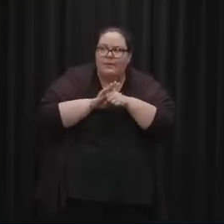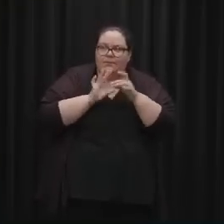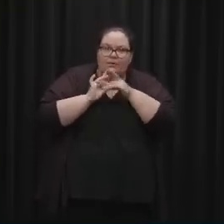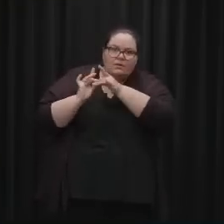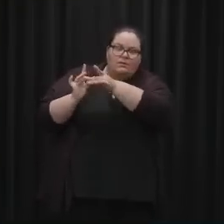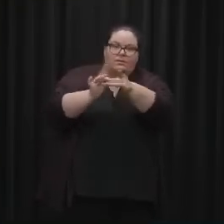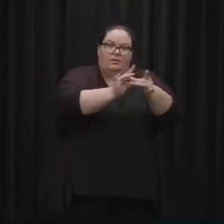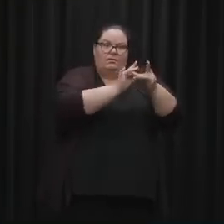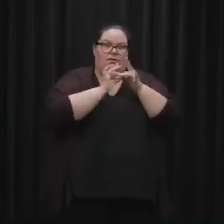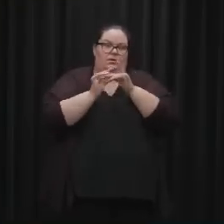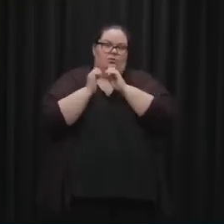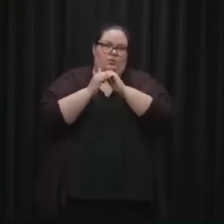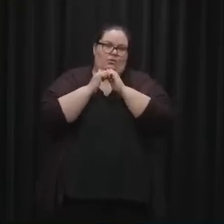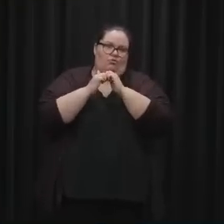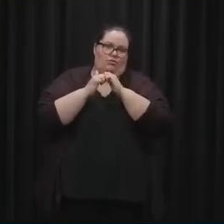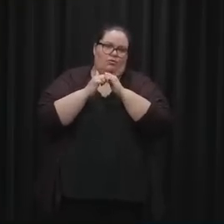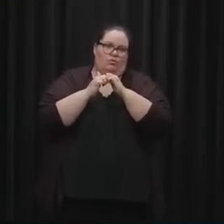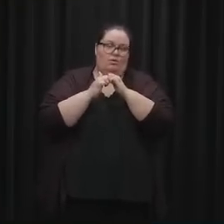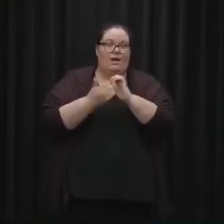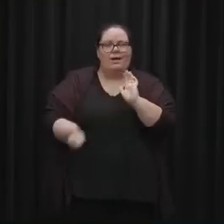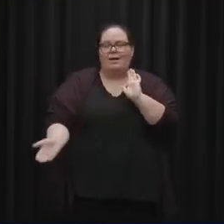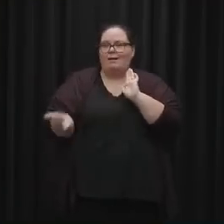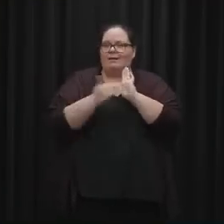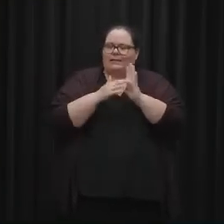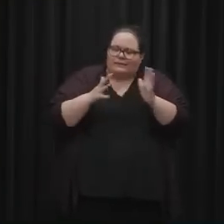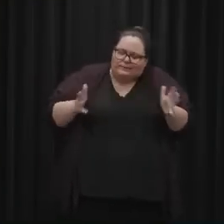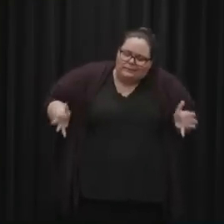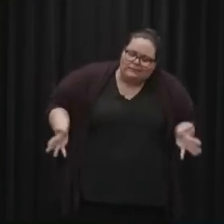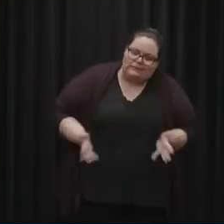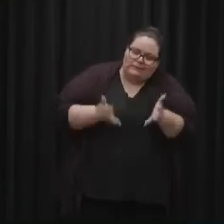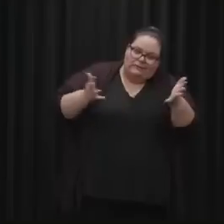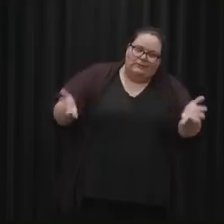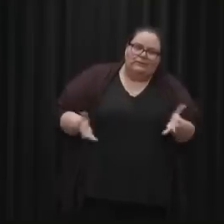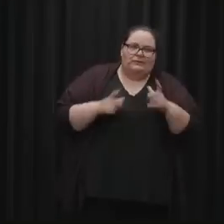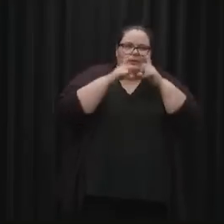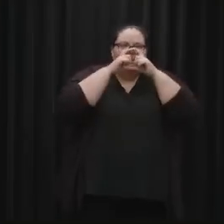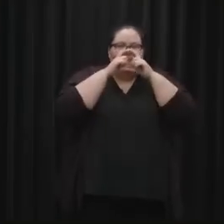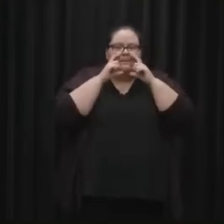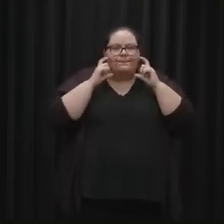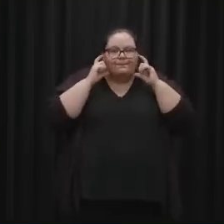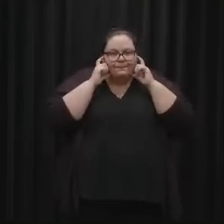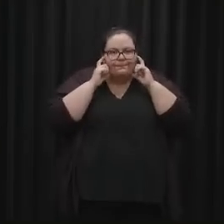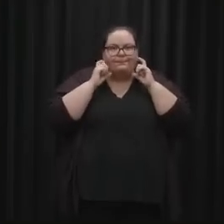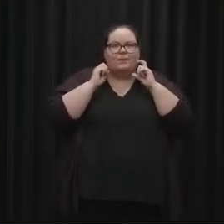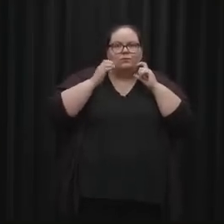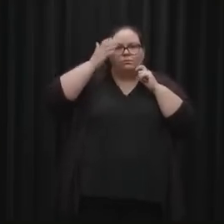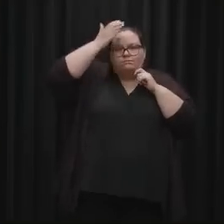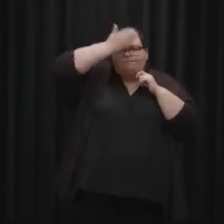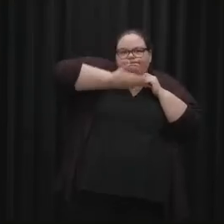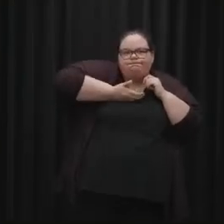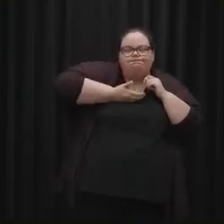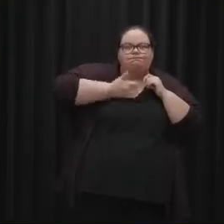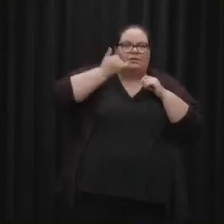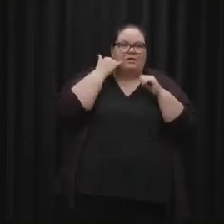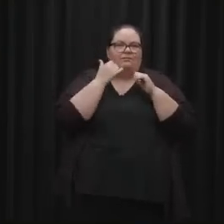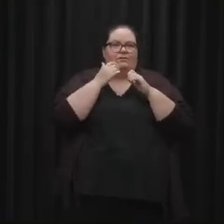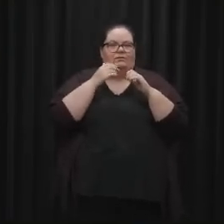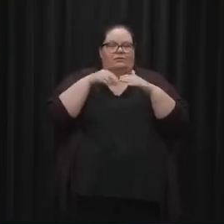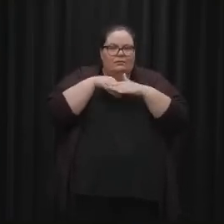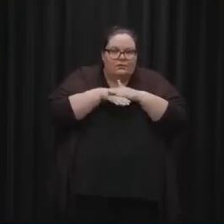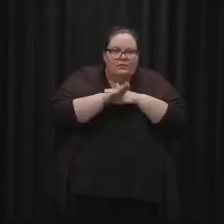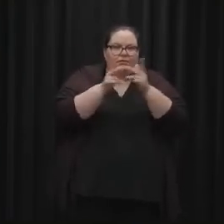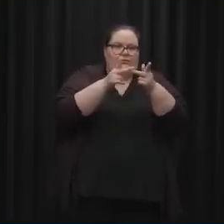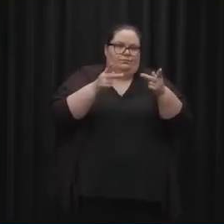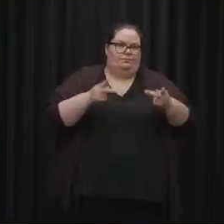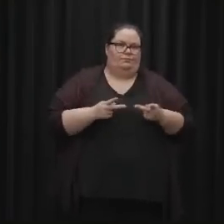from all of New Brunswickers. I continue to strongly urge New Brunswickers to wear a face mask or covering in indoor public spaces.